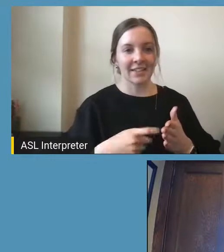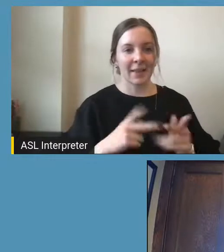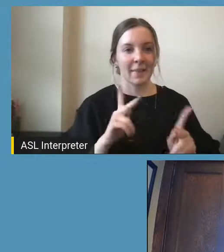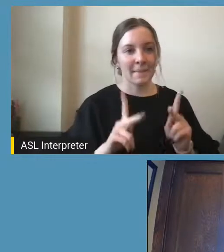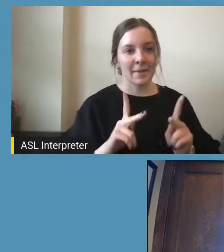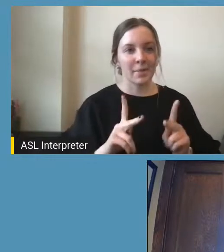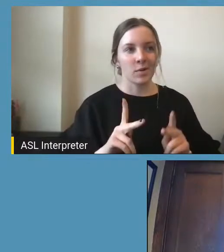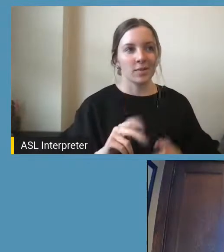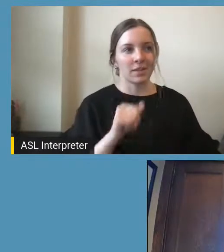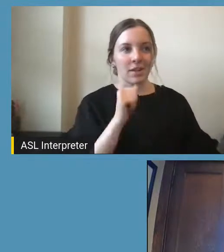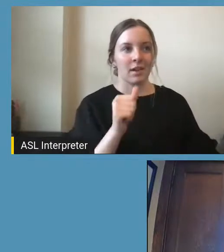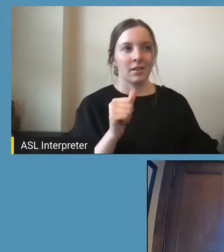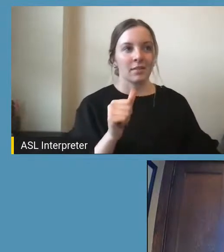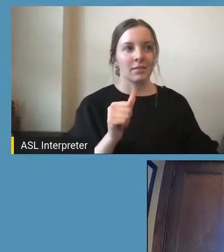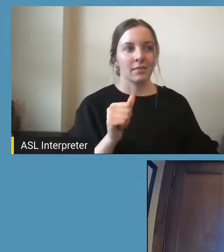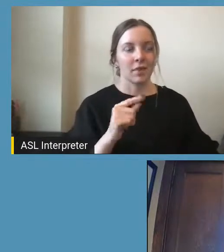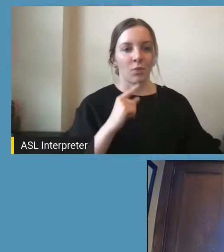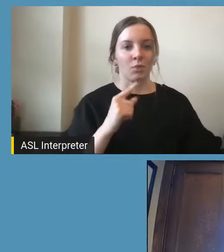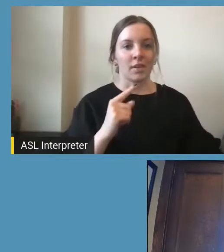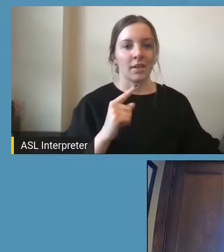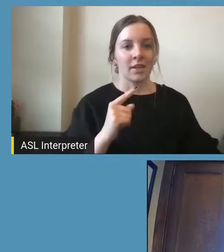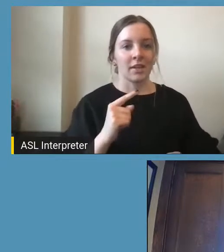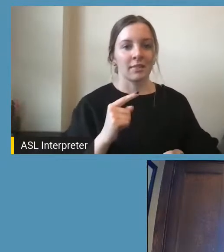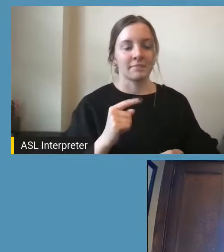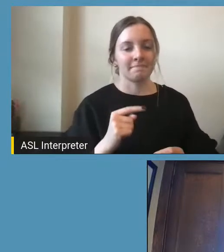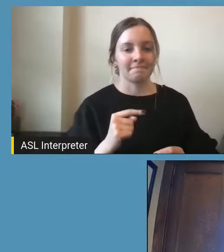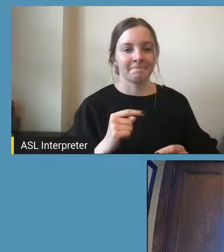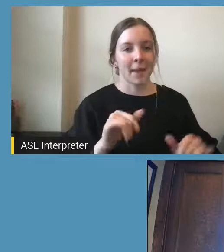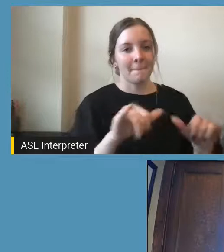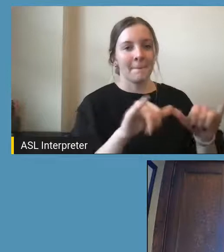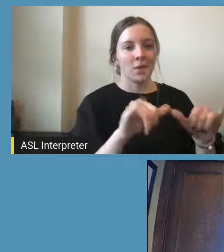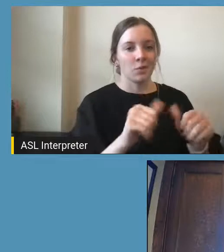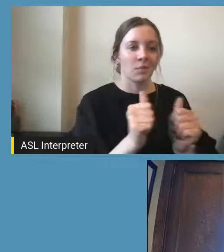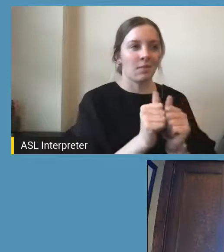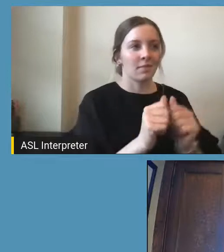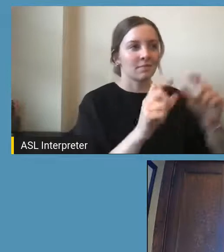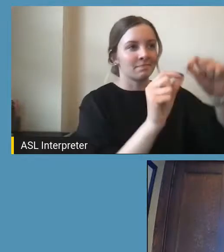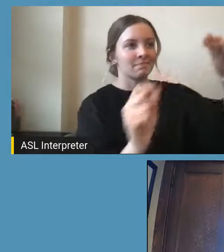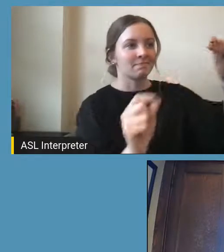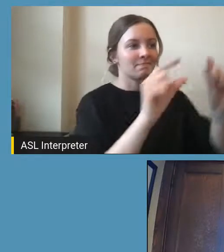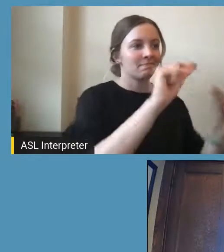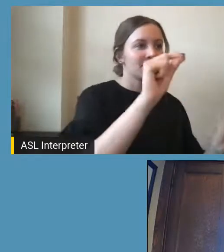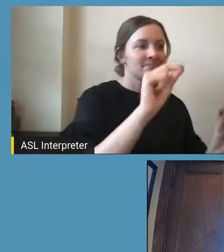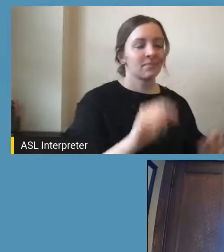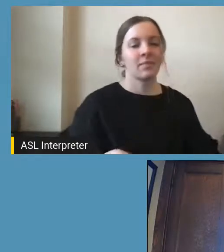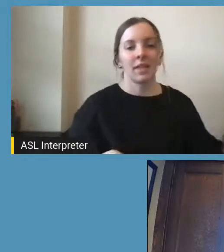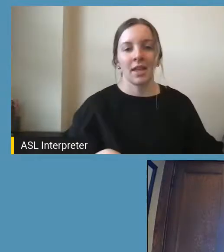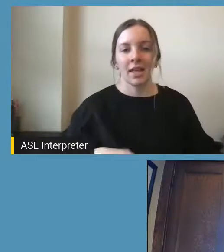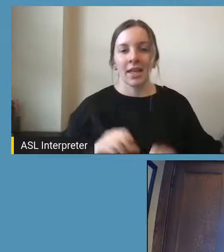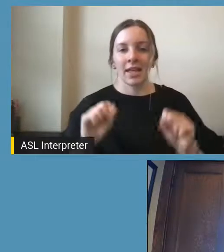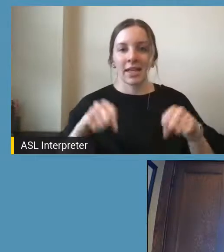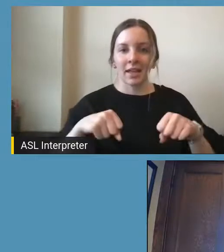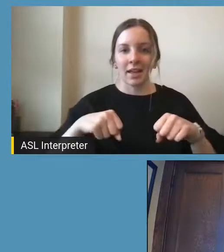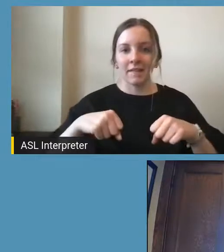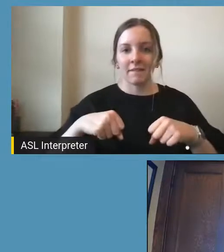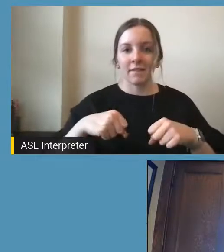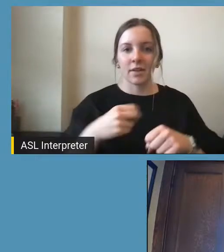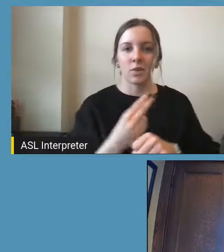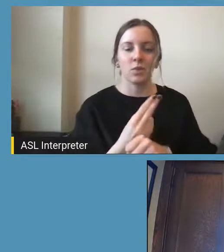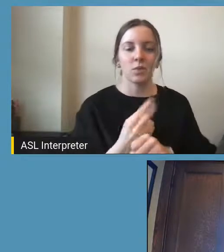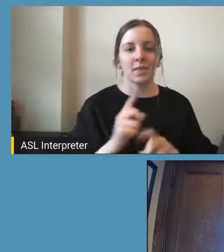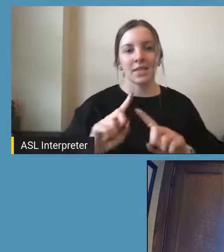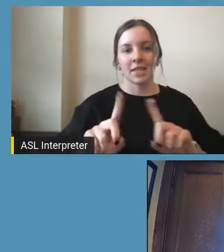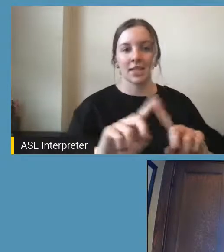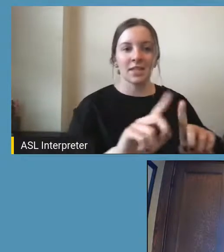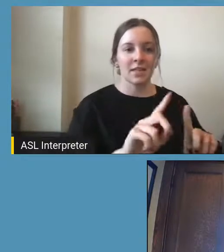So, I mean, that's, if one can do it with that, one could do it with the nationalities, and then one could also perhaps resize